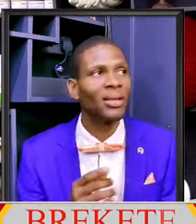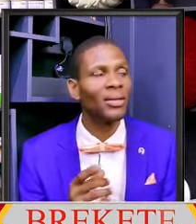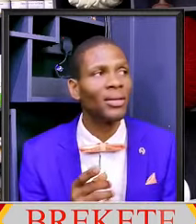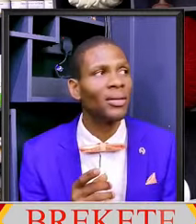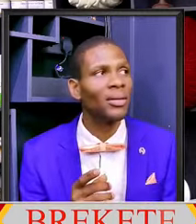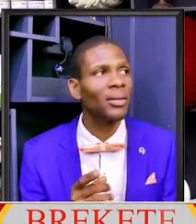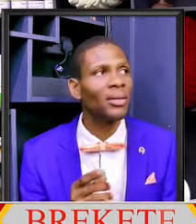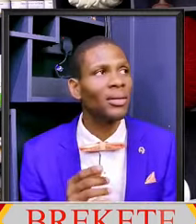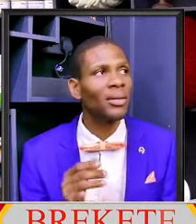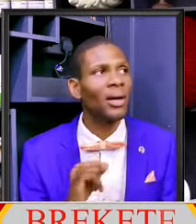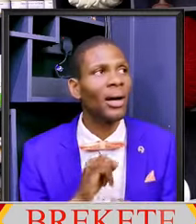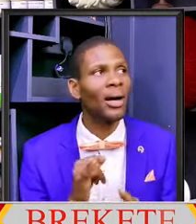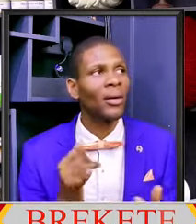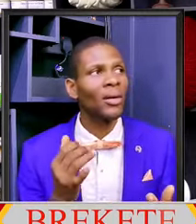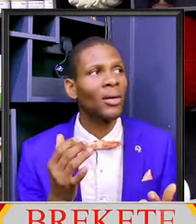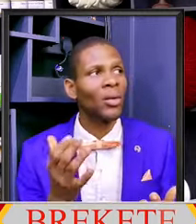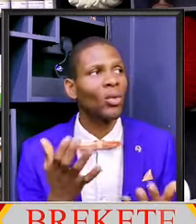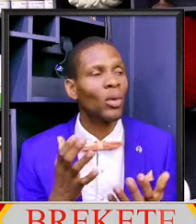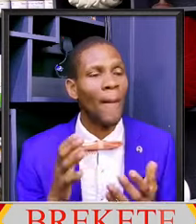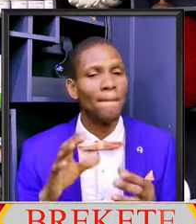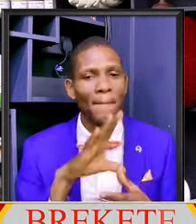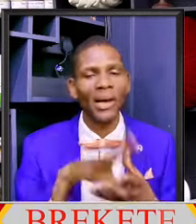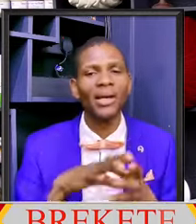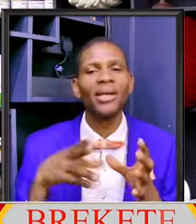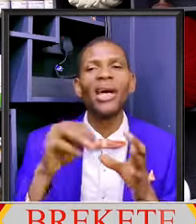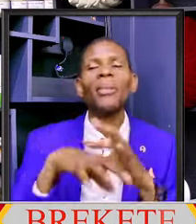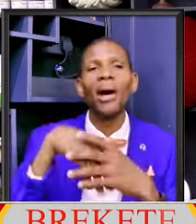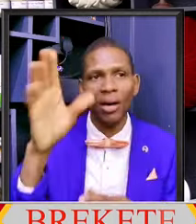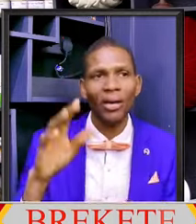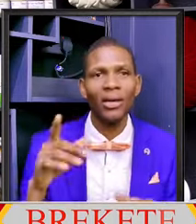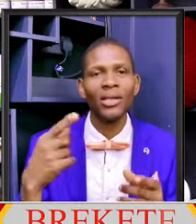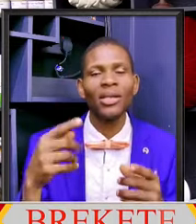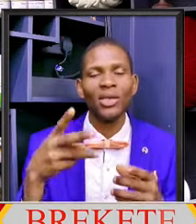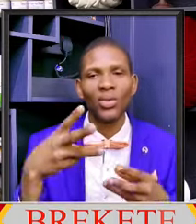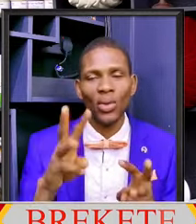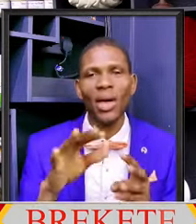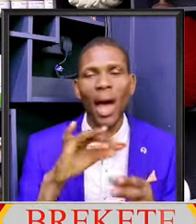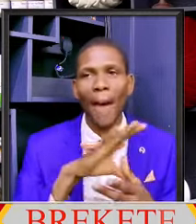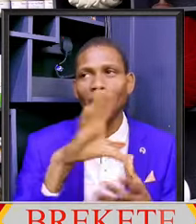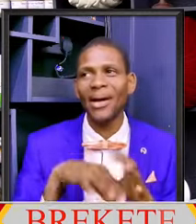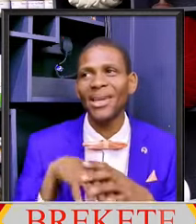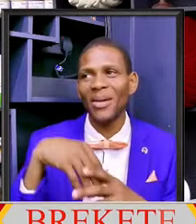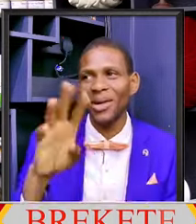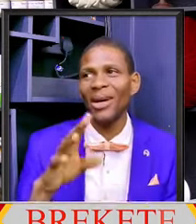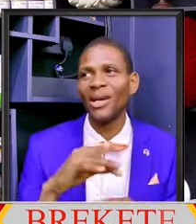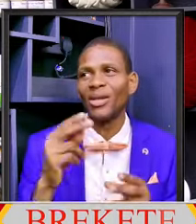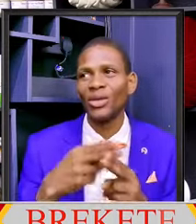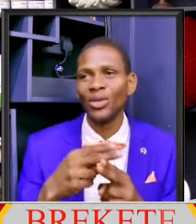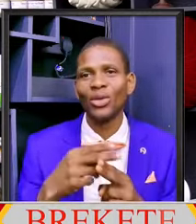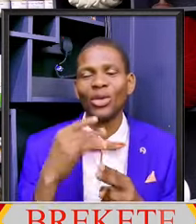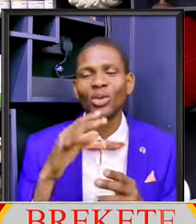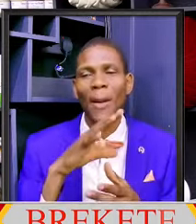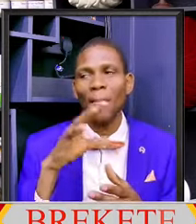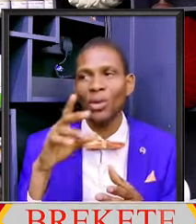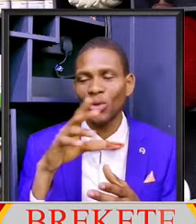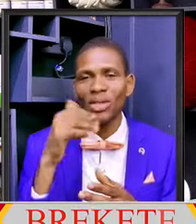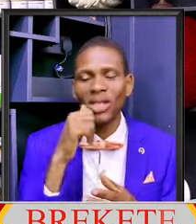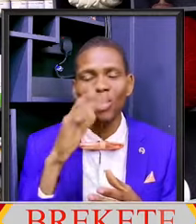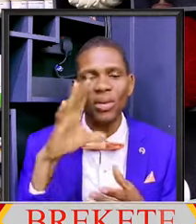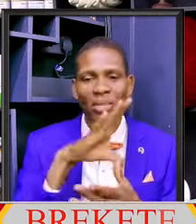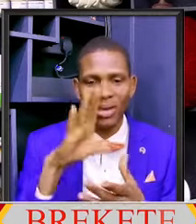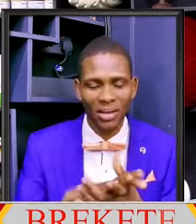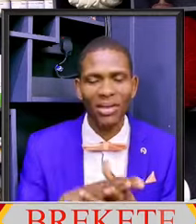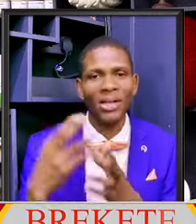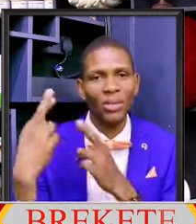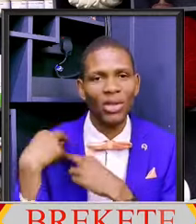where I they won't marry them out the way I don't marry out many. And I so una go marry responsible men. We go